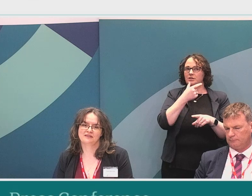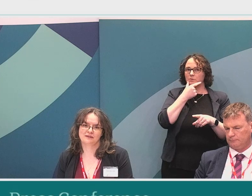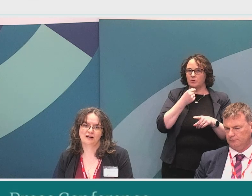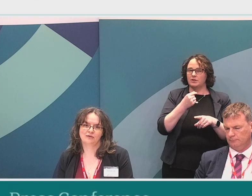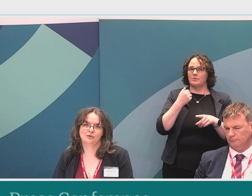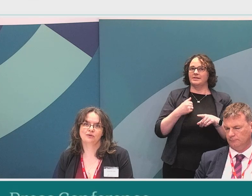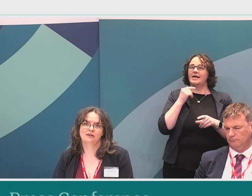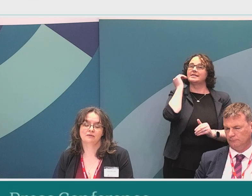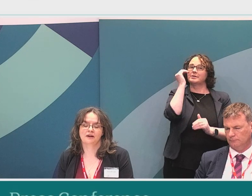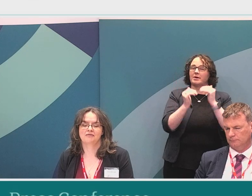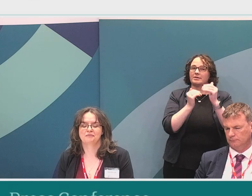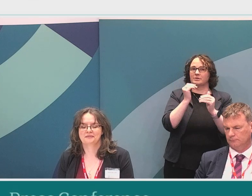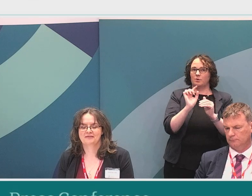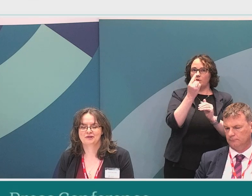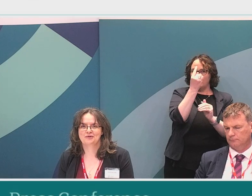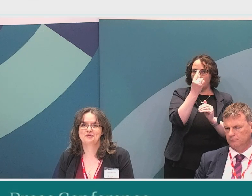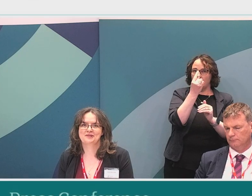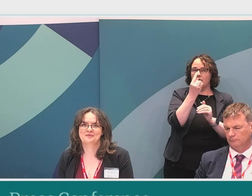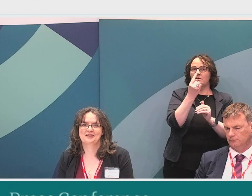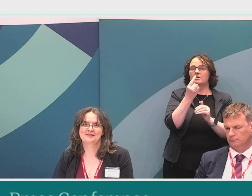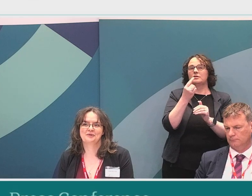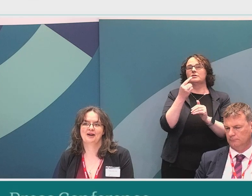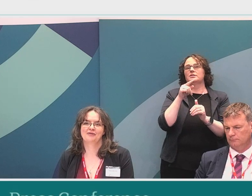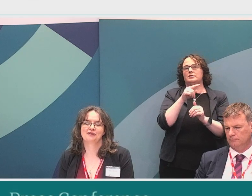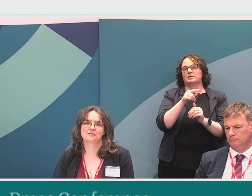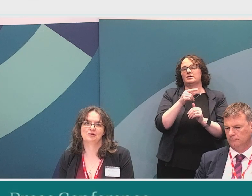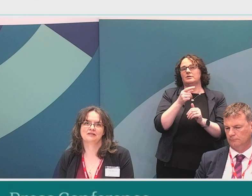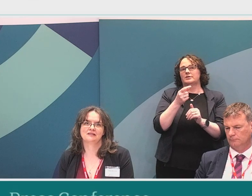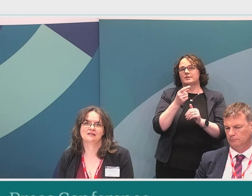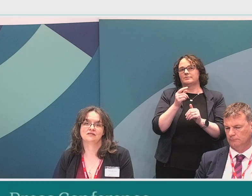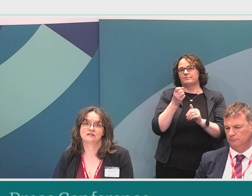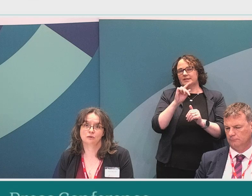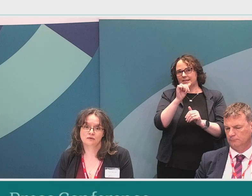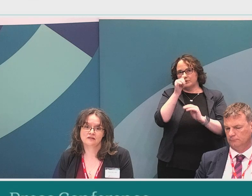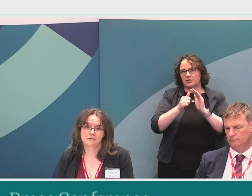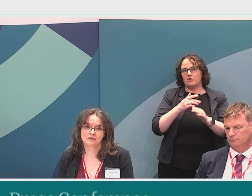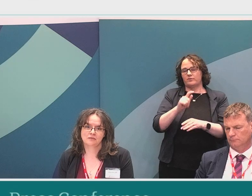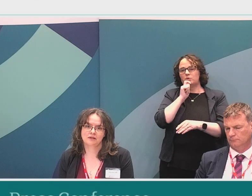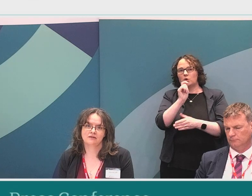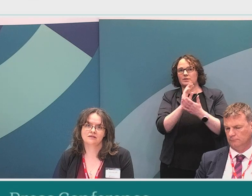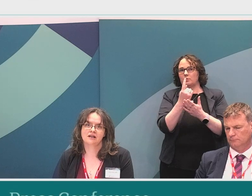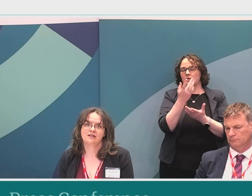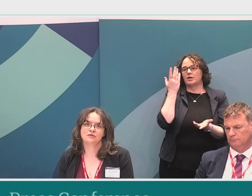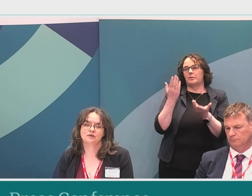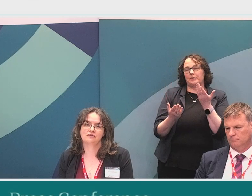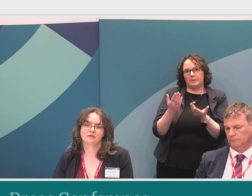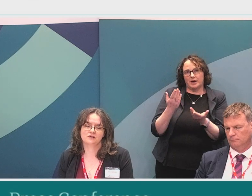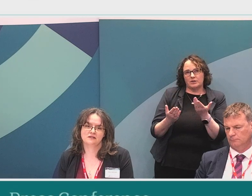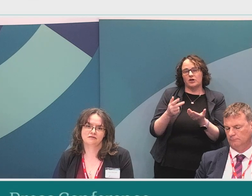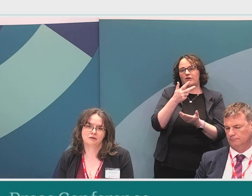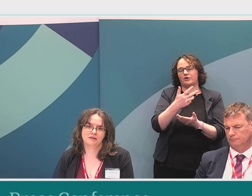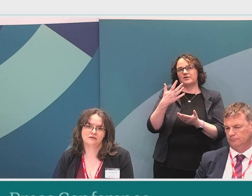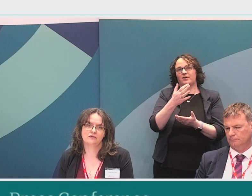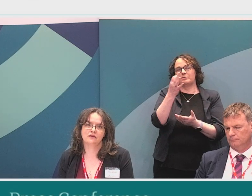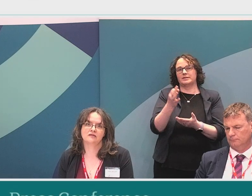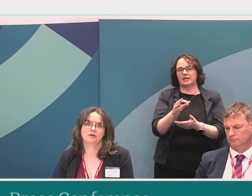as an adult only, or have 43% of males who have experienced this have disclosed to someone, compared to 35% of